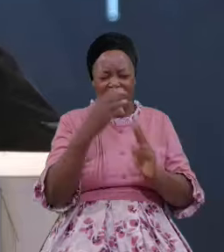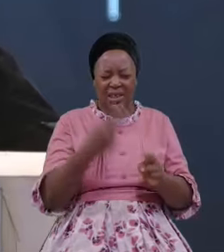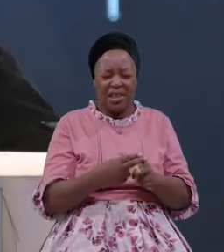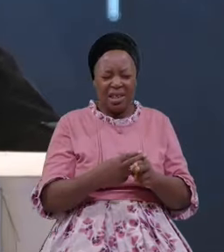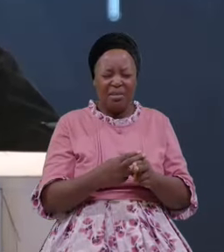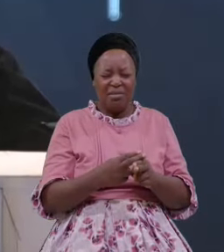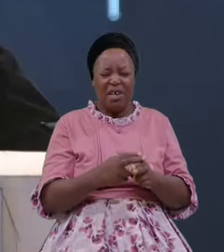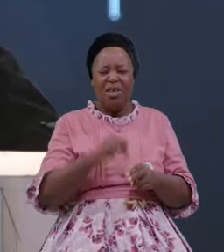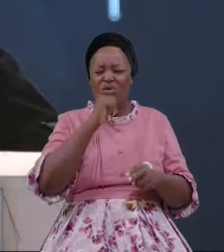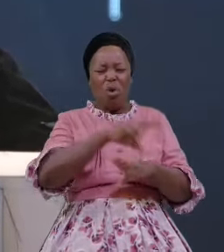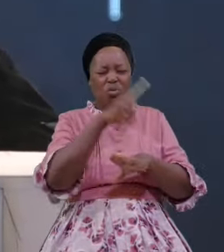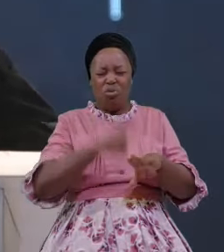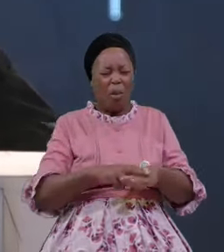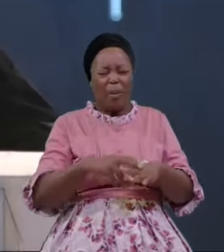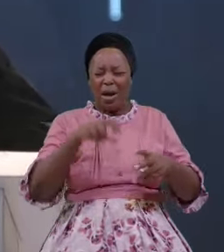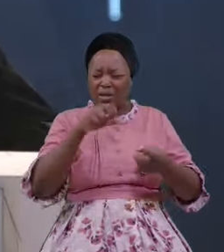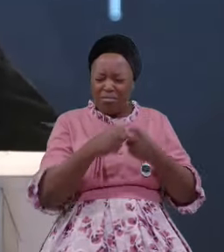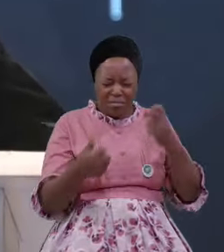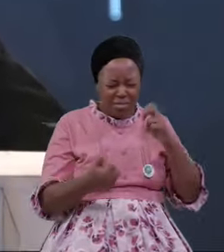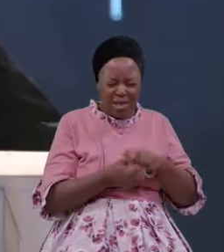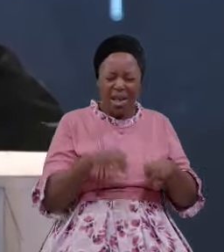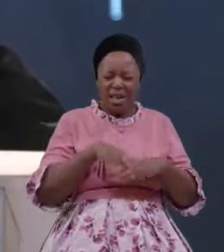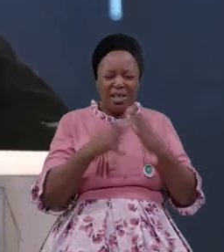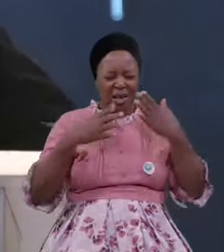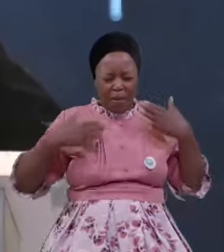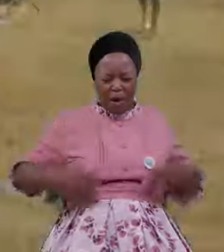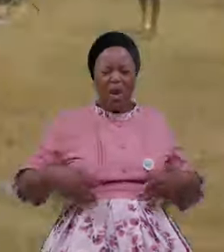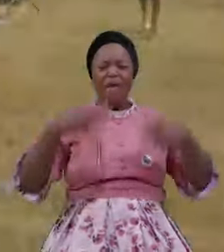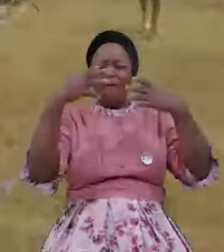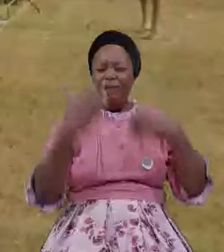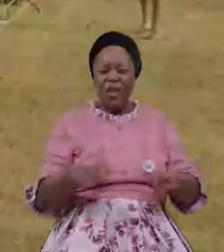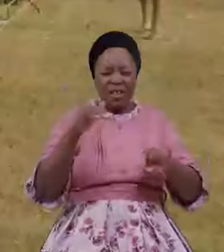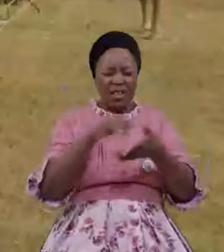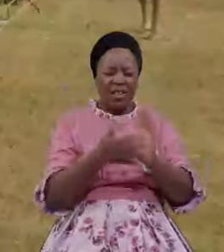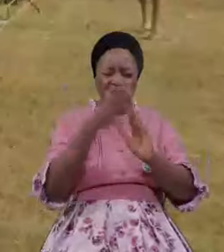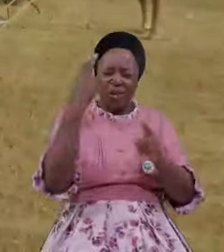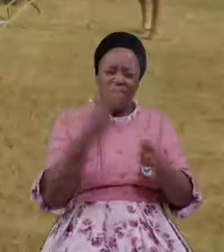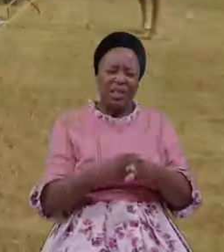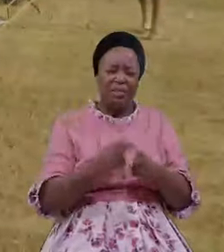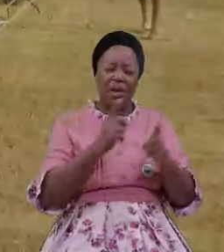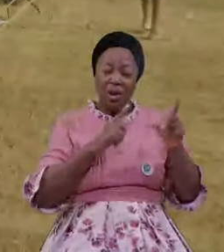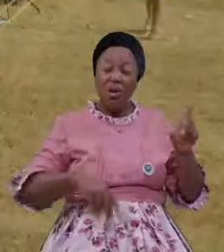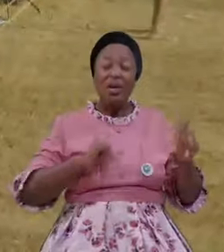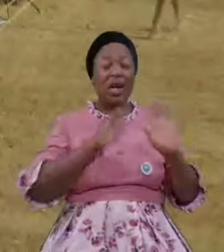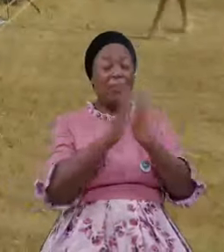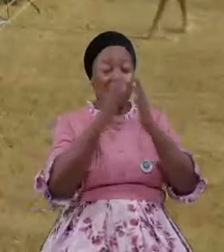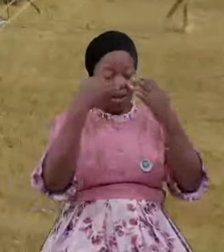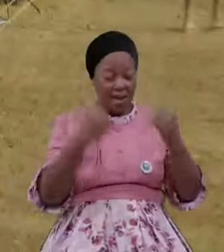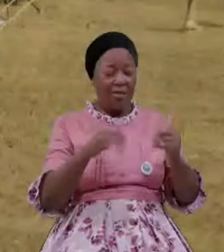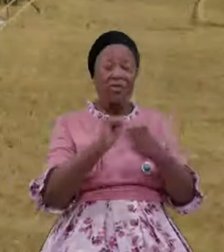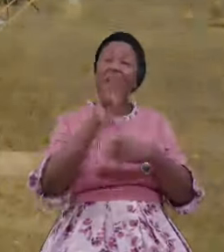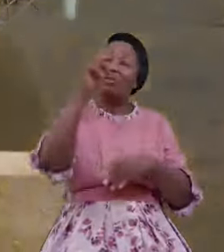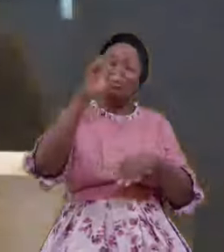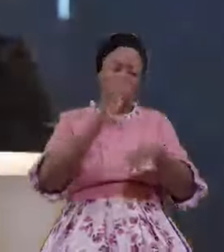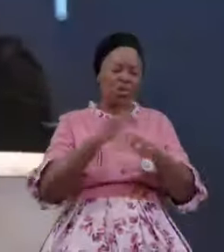Abnormalities, infirmity in the body, finished. Lord, I pray right now, you touch